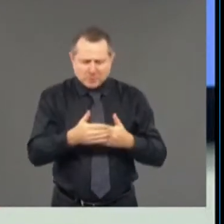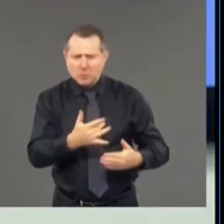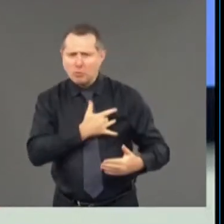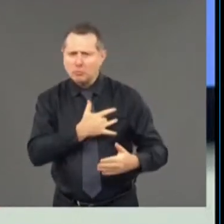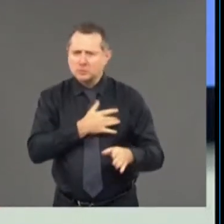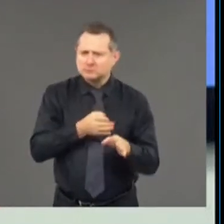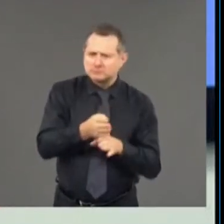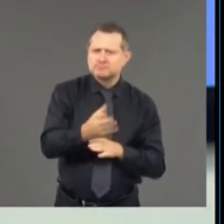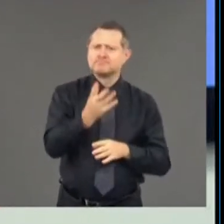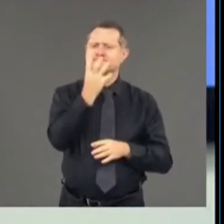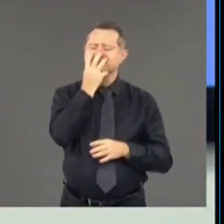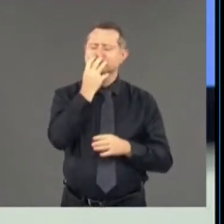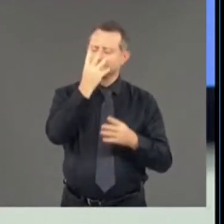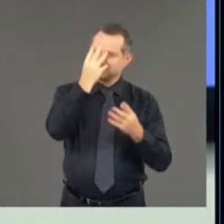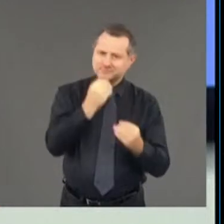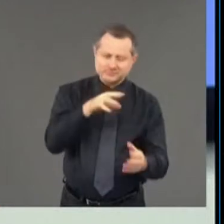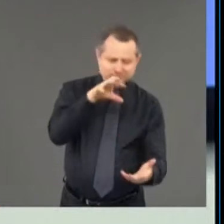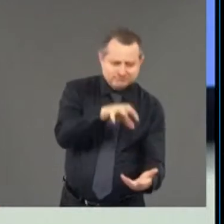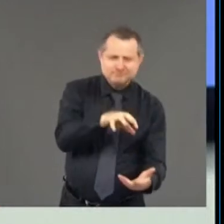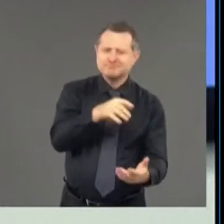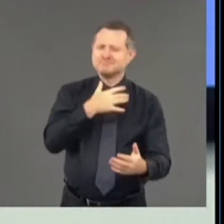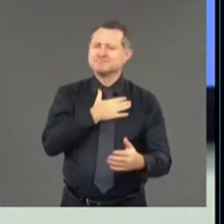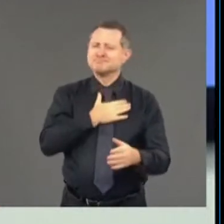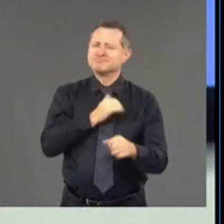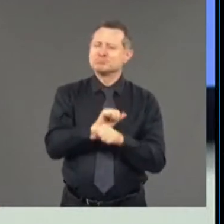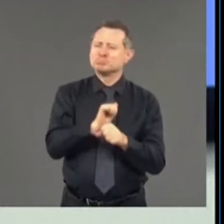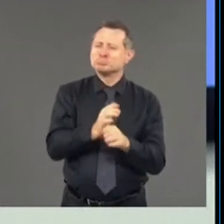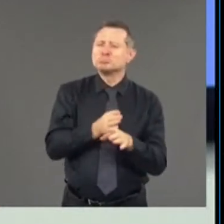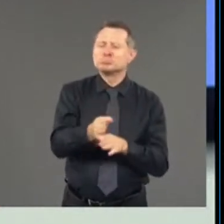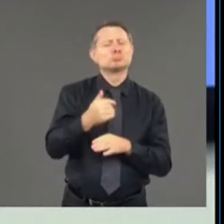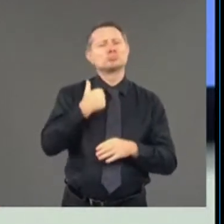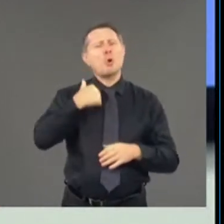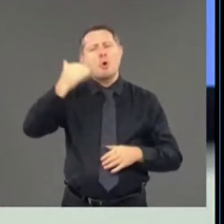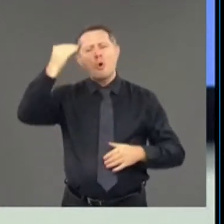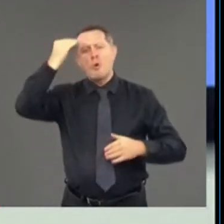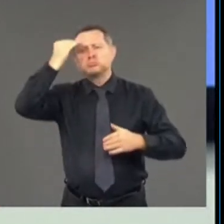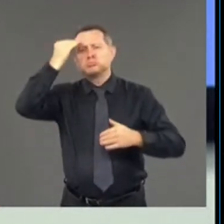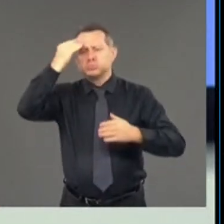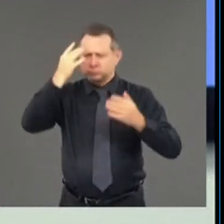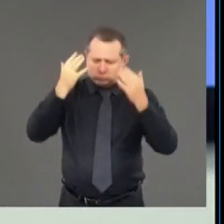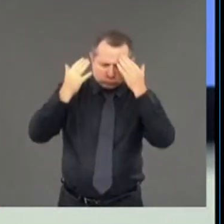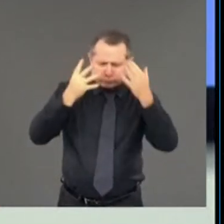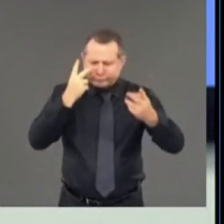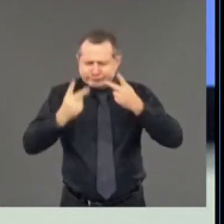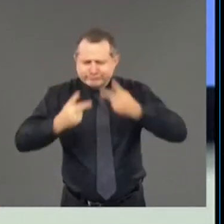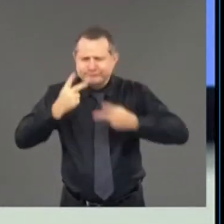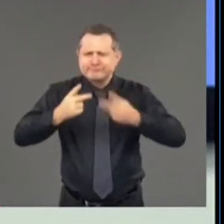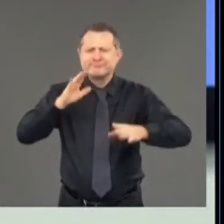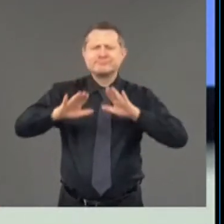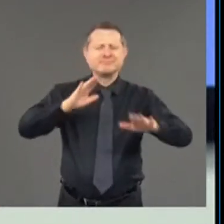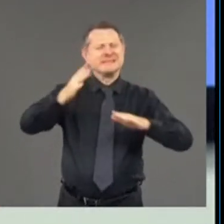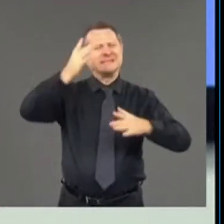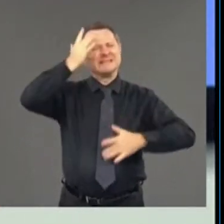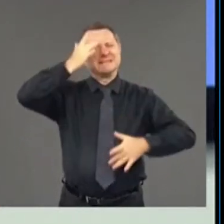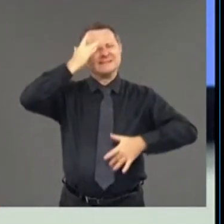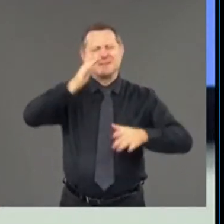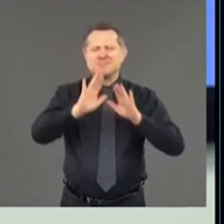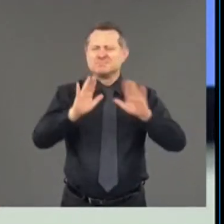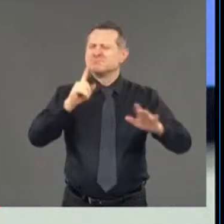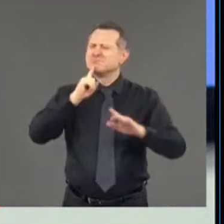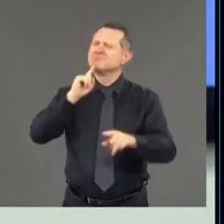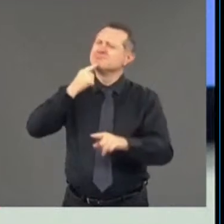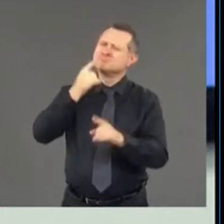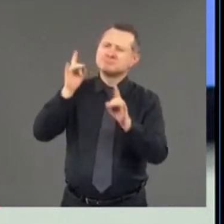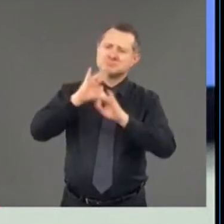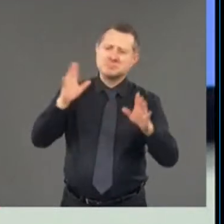City. I am all too familiar with the pain, the heartache, the agony of illness, of all ages. The